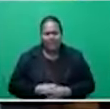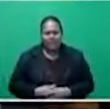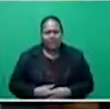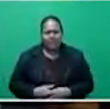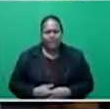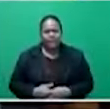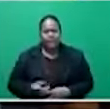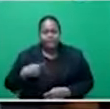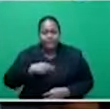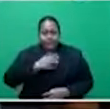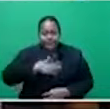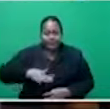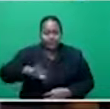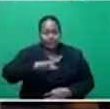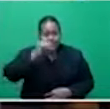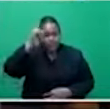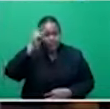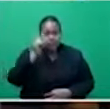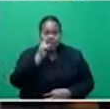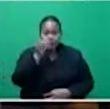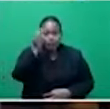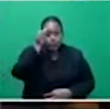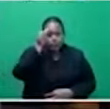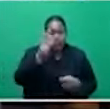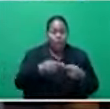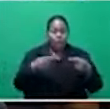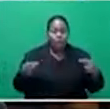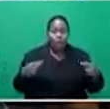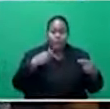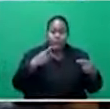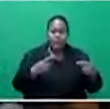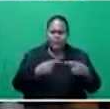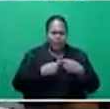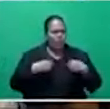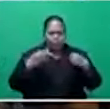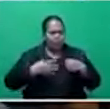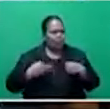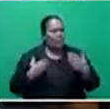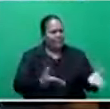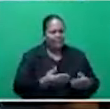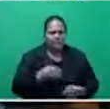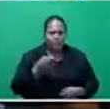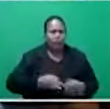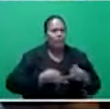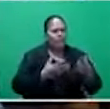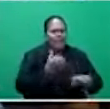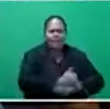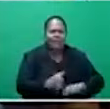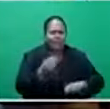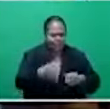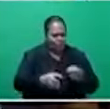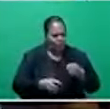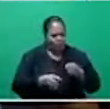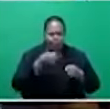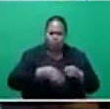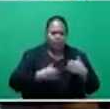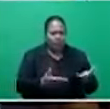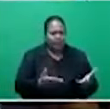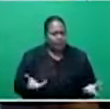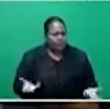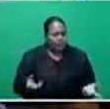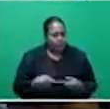all Fijians to know that the opposition is actually saying that we should not give you any of this. Yeah, absolutely. They're saying we should not give you. What they're also